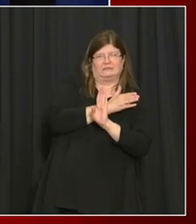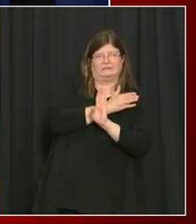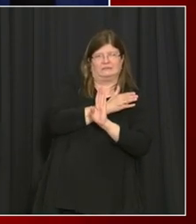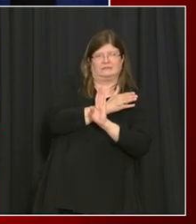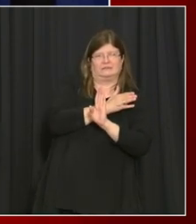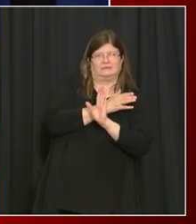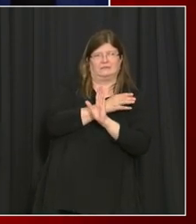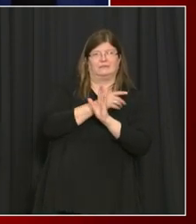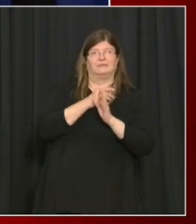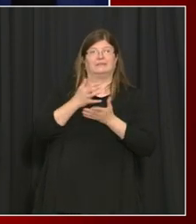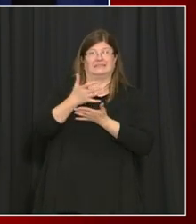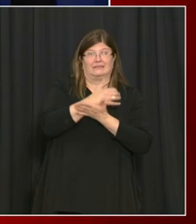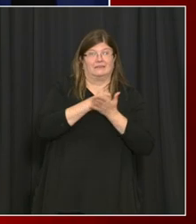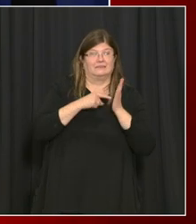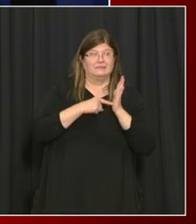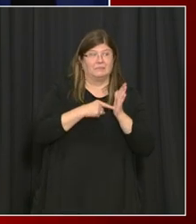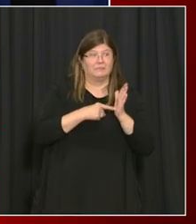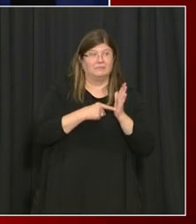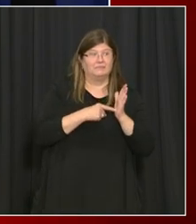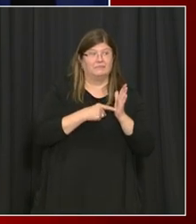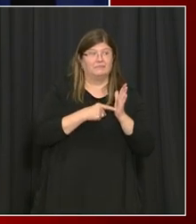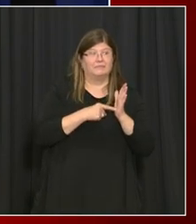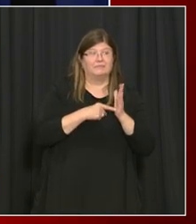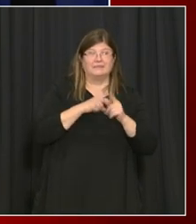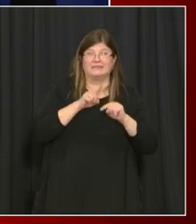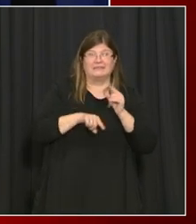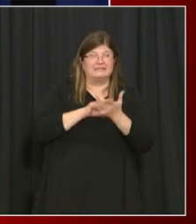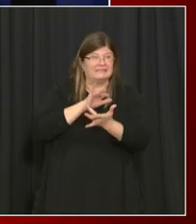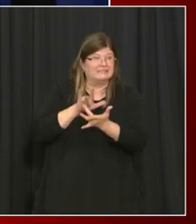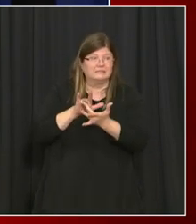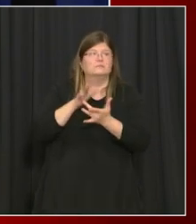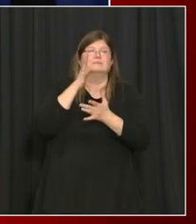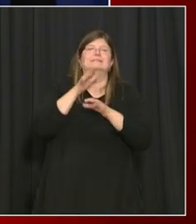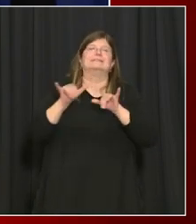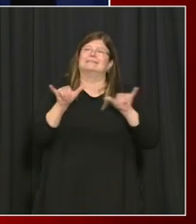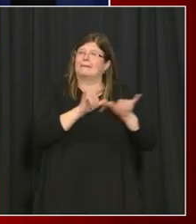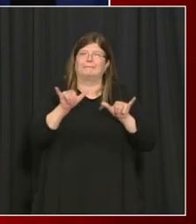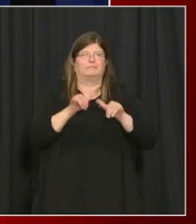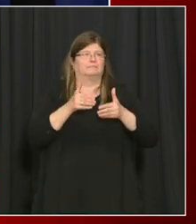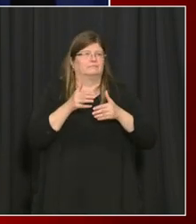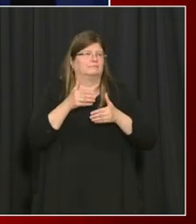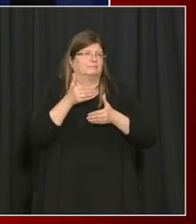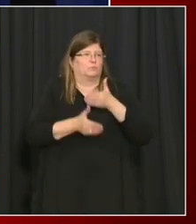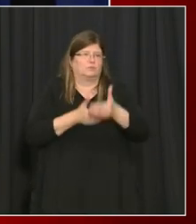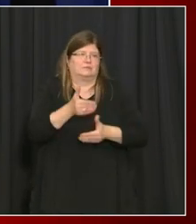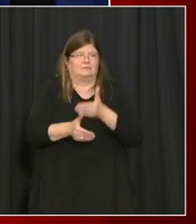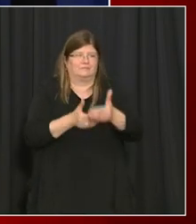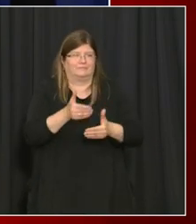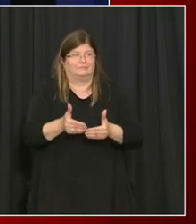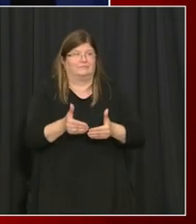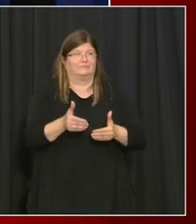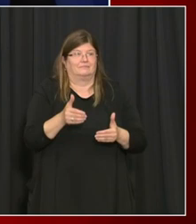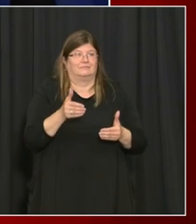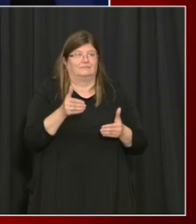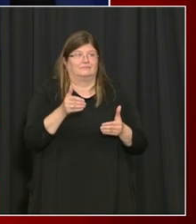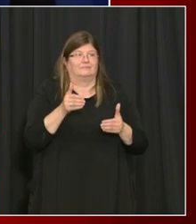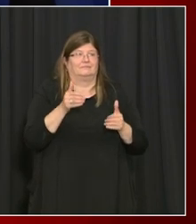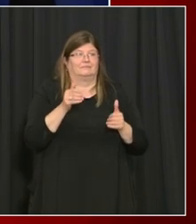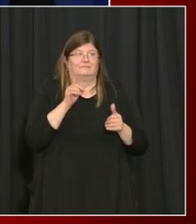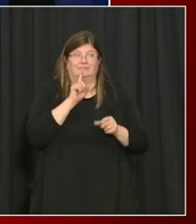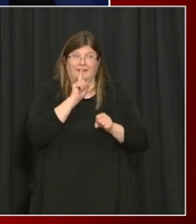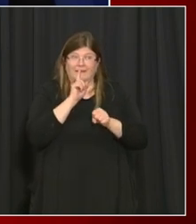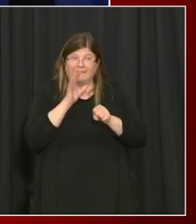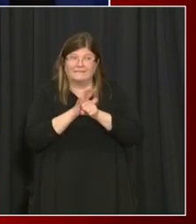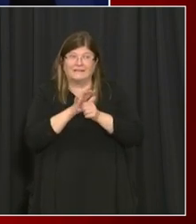collection. Anyone who we cannot contact, we use the same process. If we have not been able to ascertain their